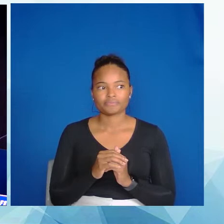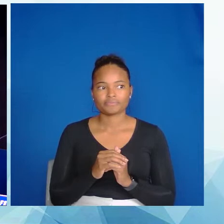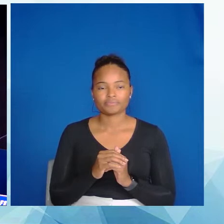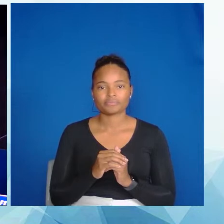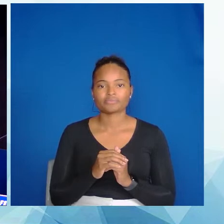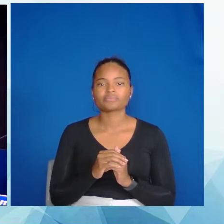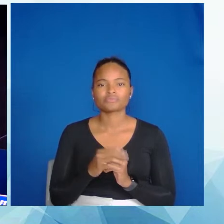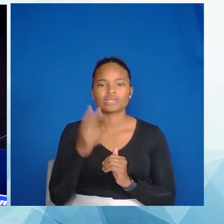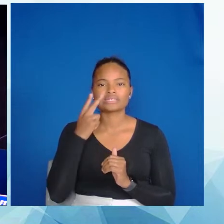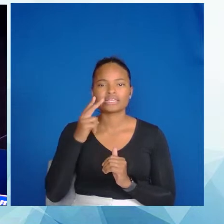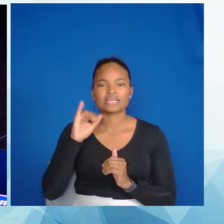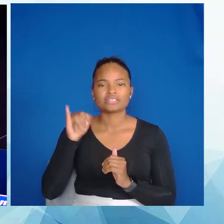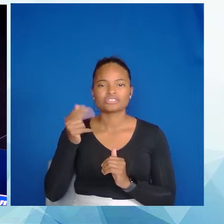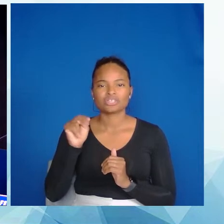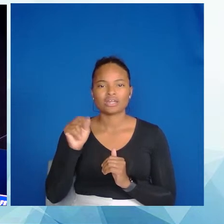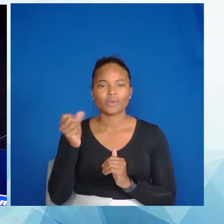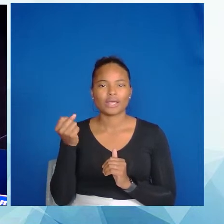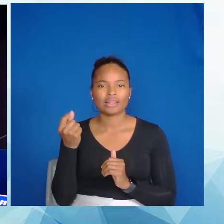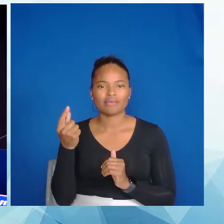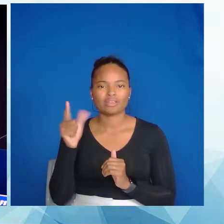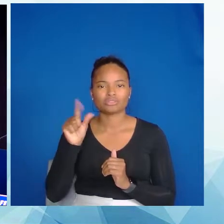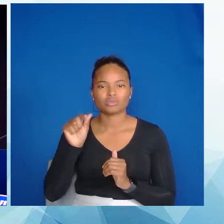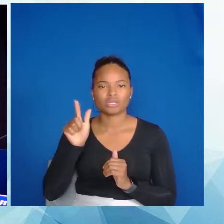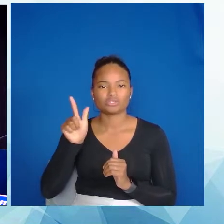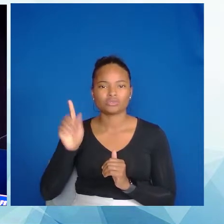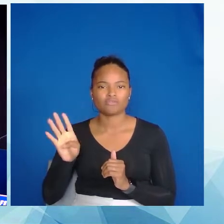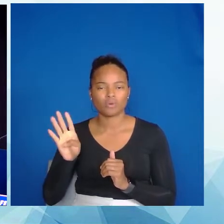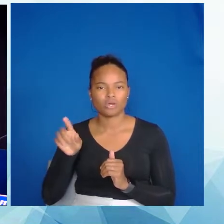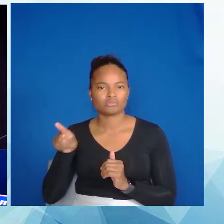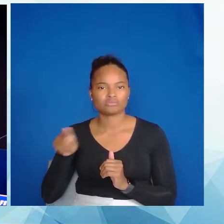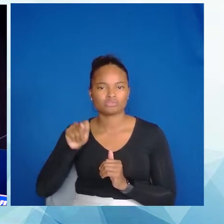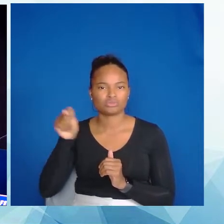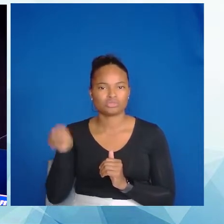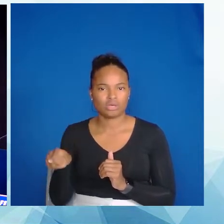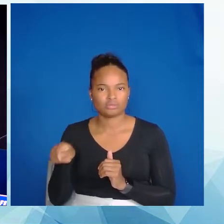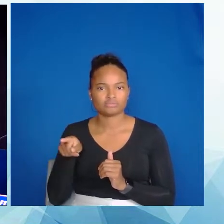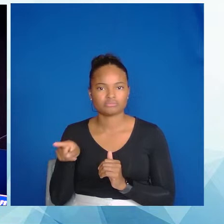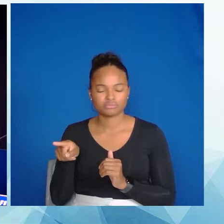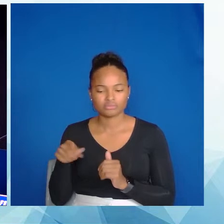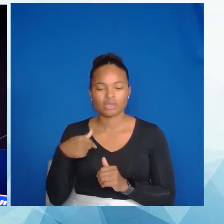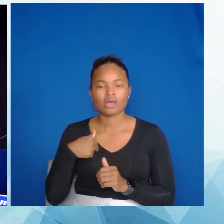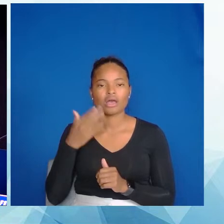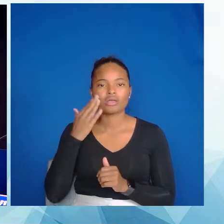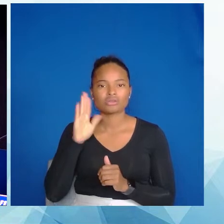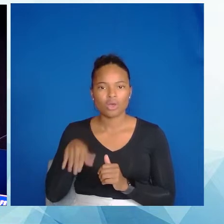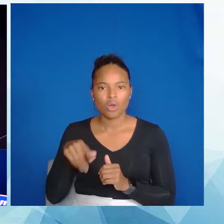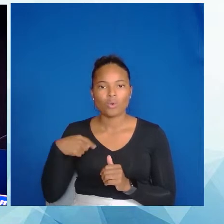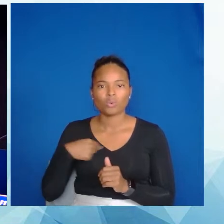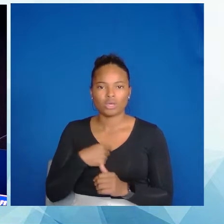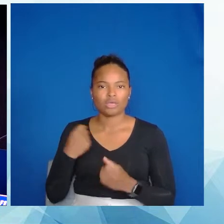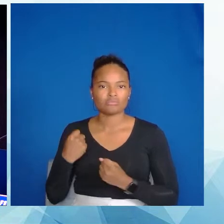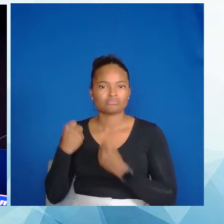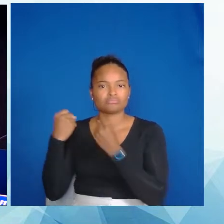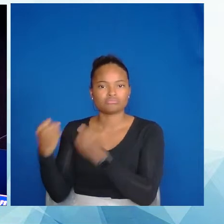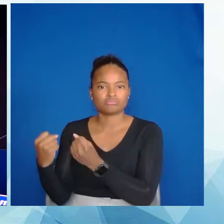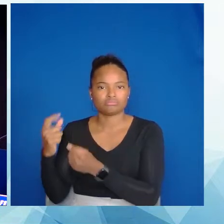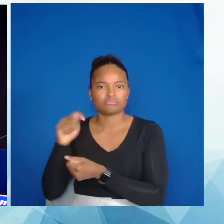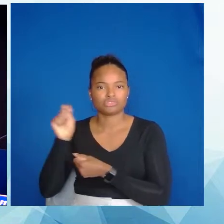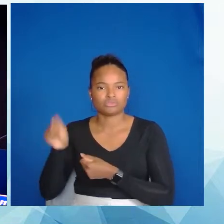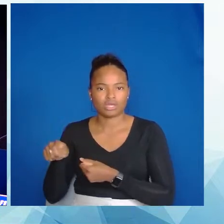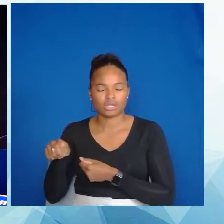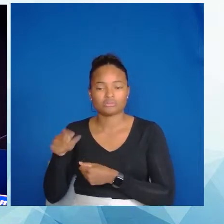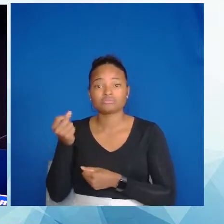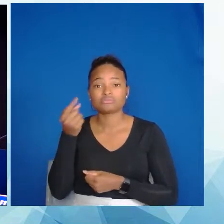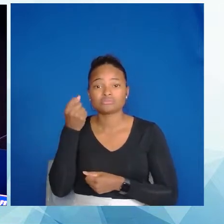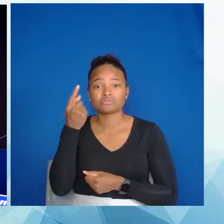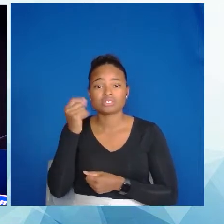Looking at January 11th, 2024 in Tucson. I know that we do make that trip to Tucson, but January